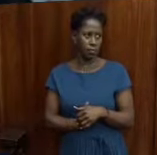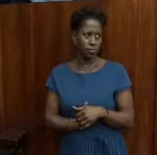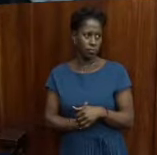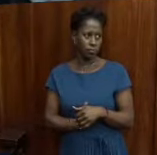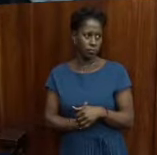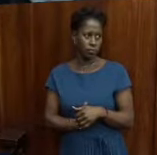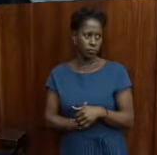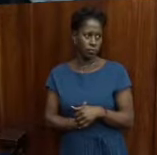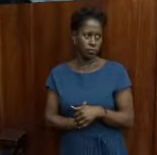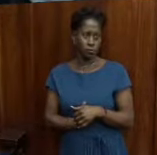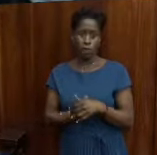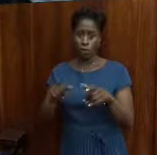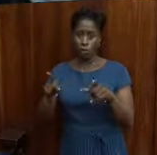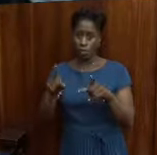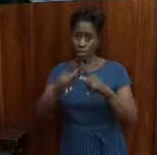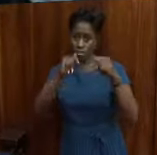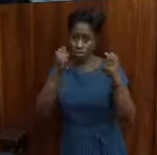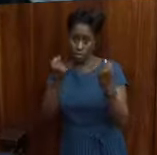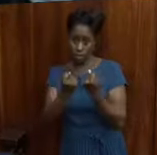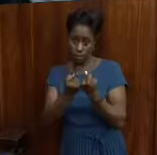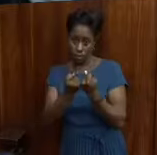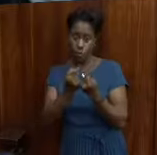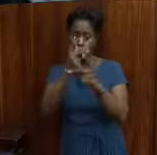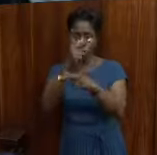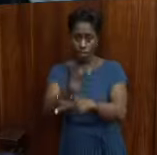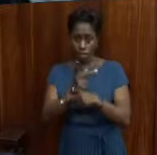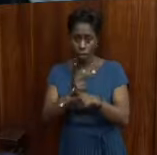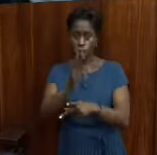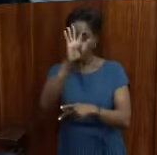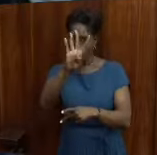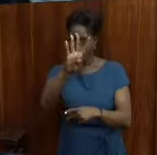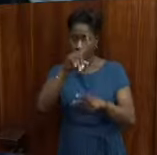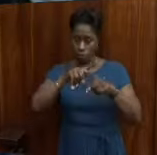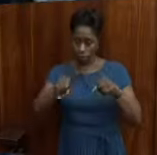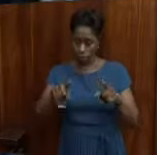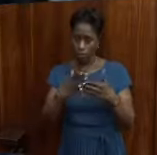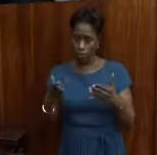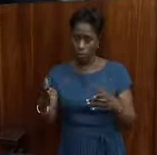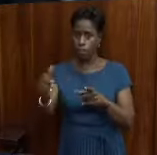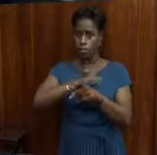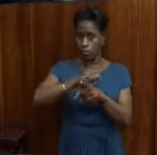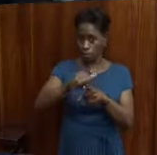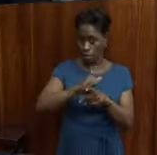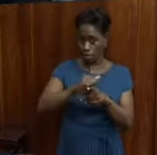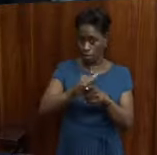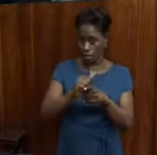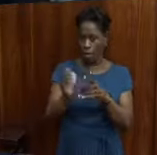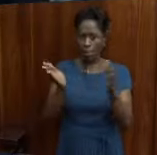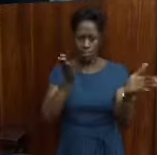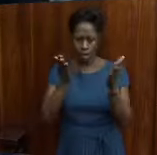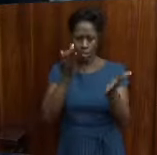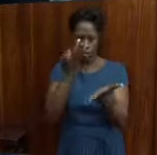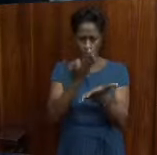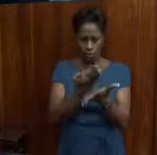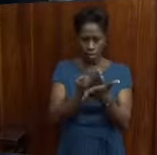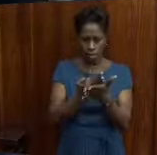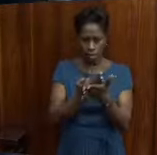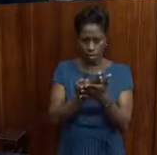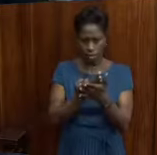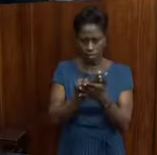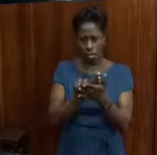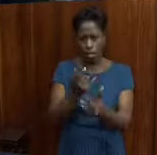The statutory board will address four focal areas: training, marketing, finance, loans and